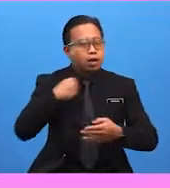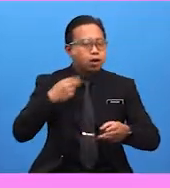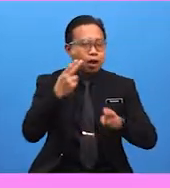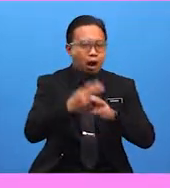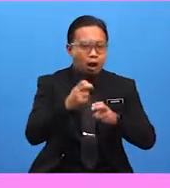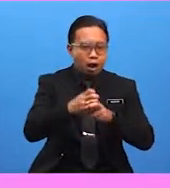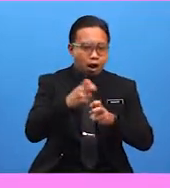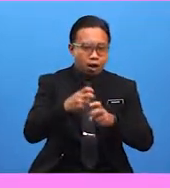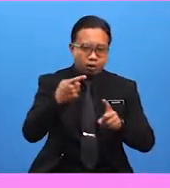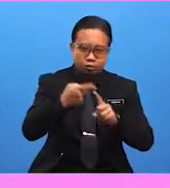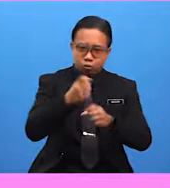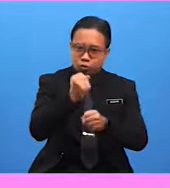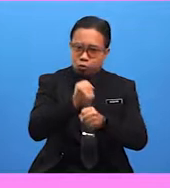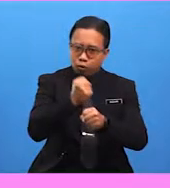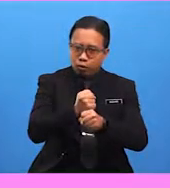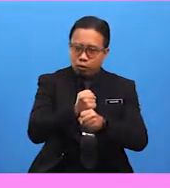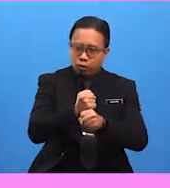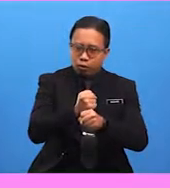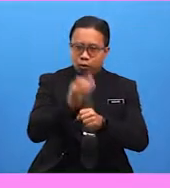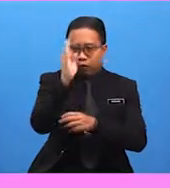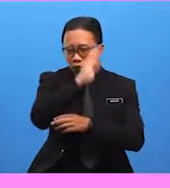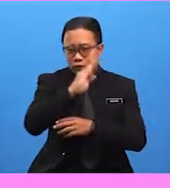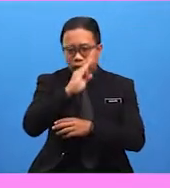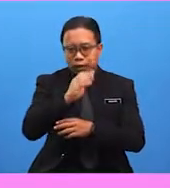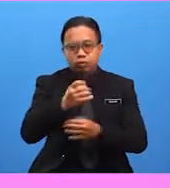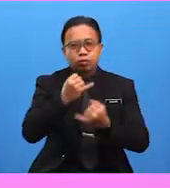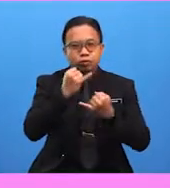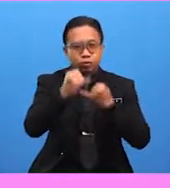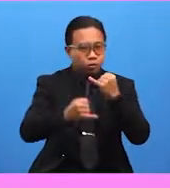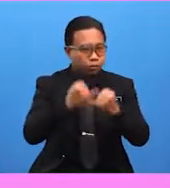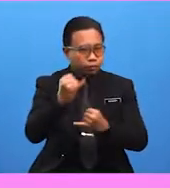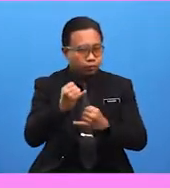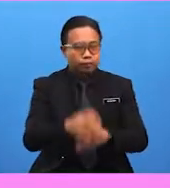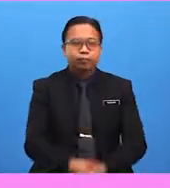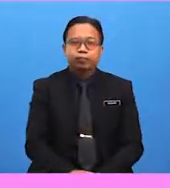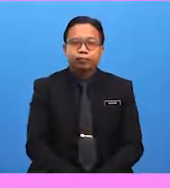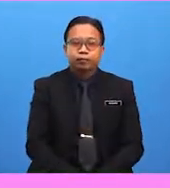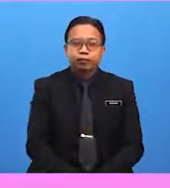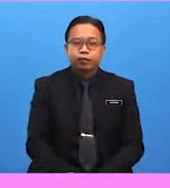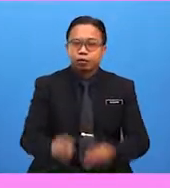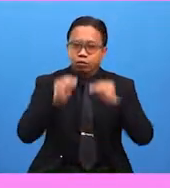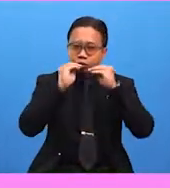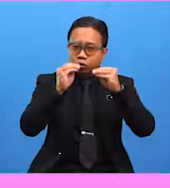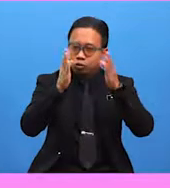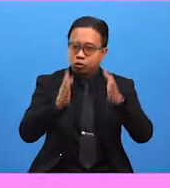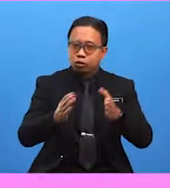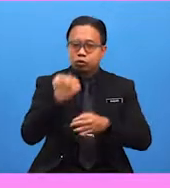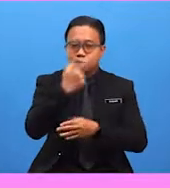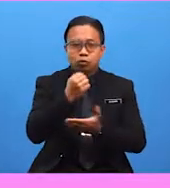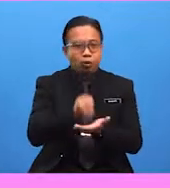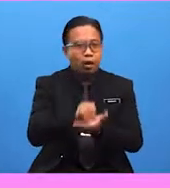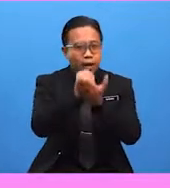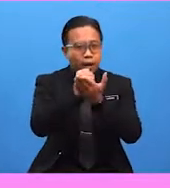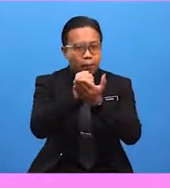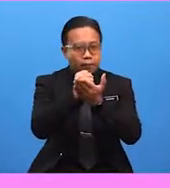work hard to find success. And it was the teachers who helped